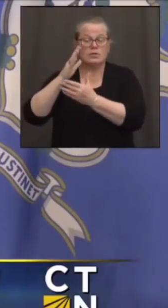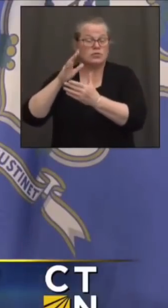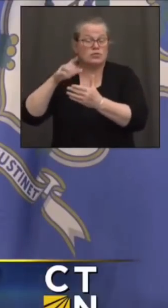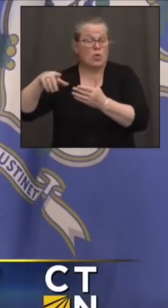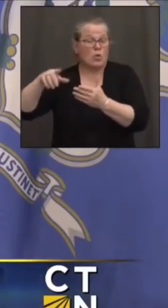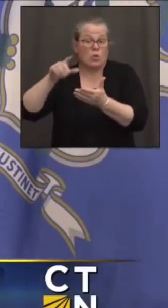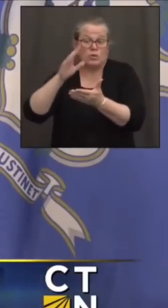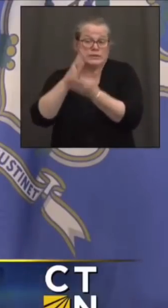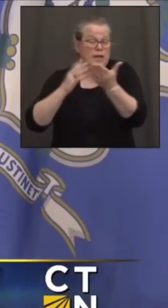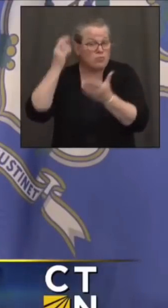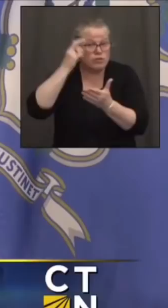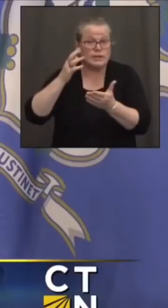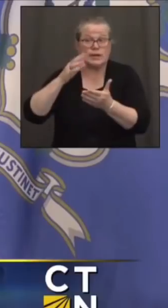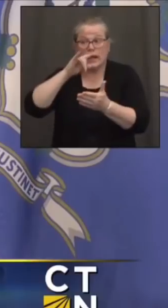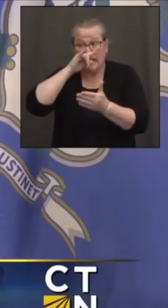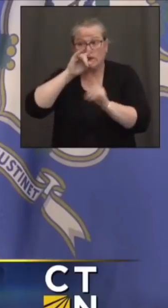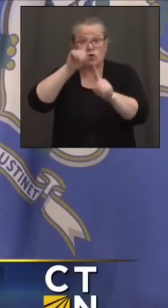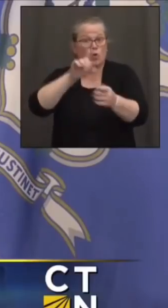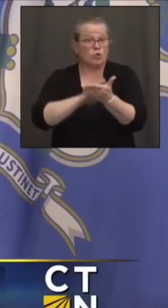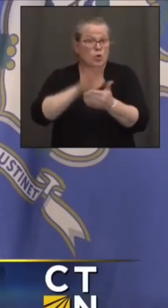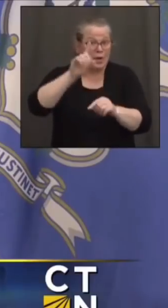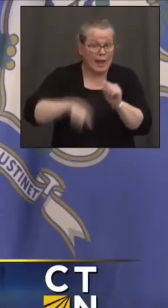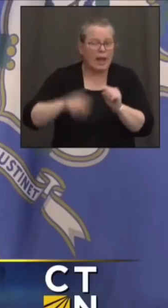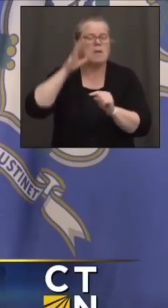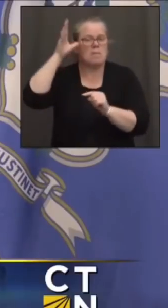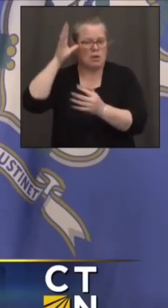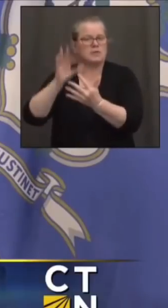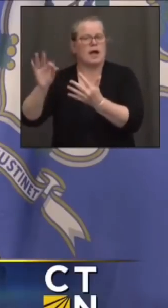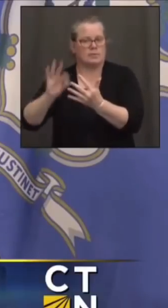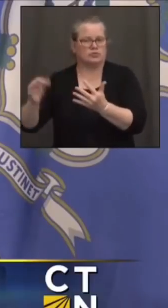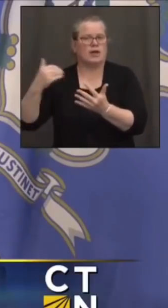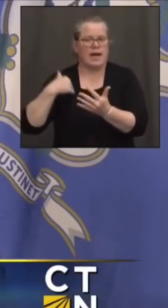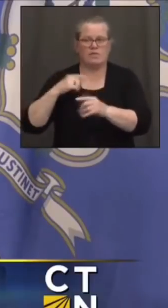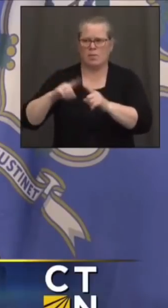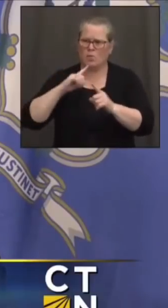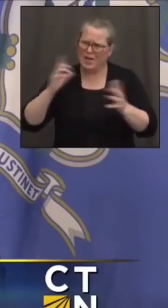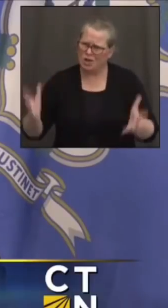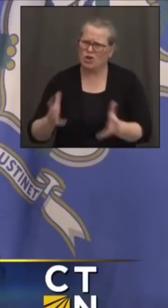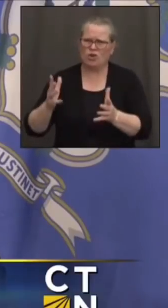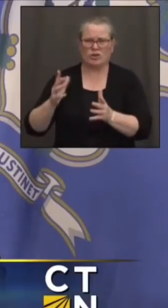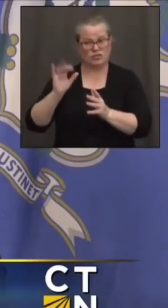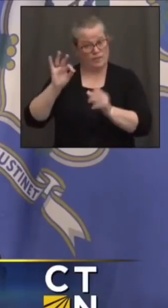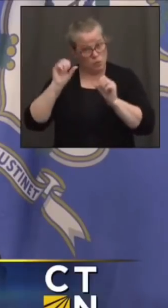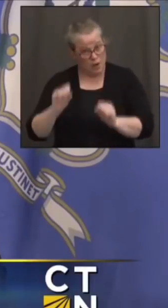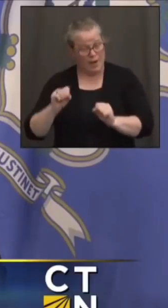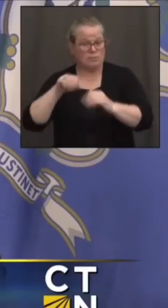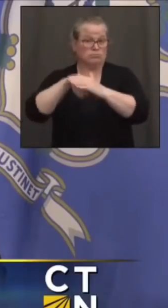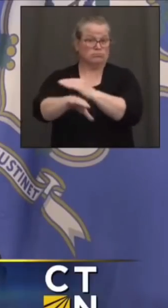school, have that option. But we are going to encourage everybody to get to school that can get to school.